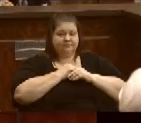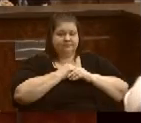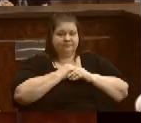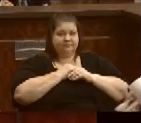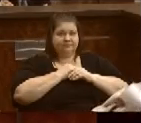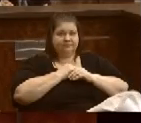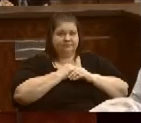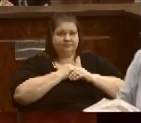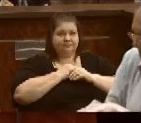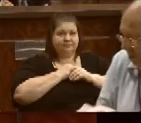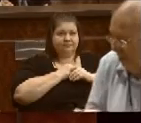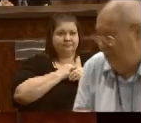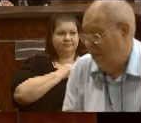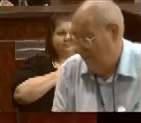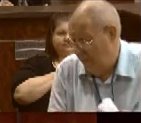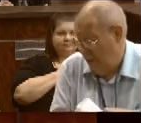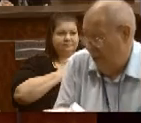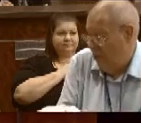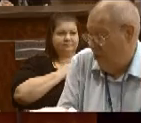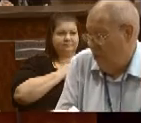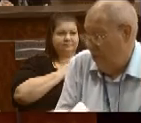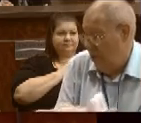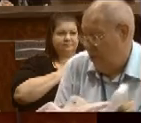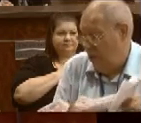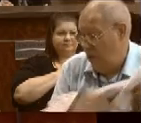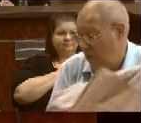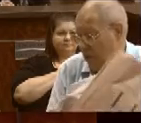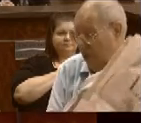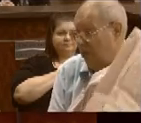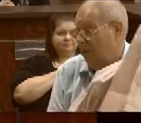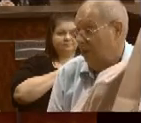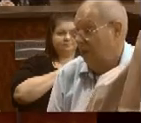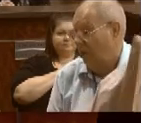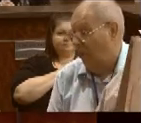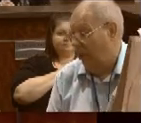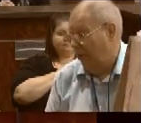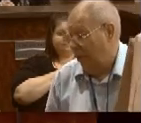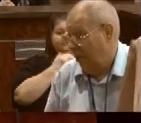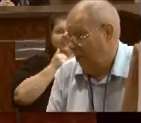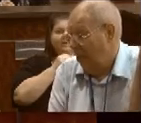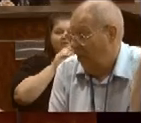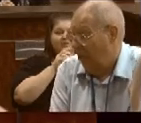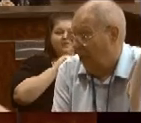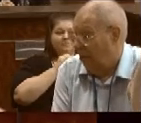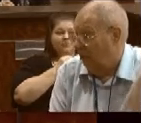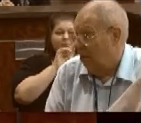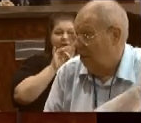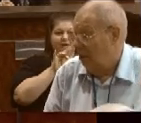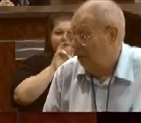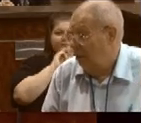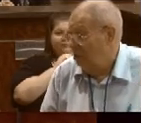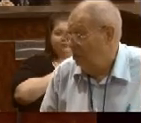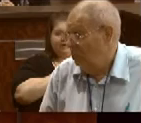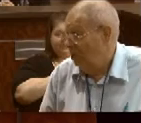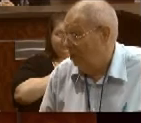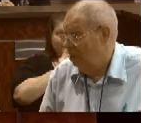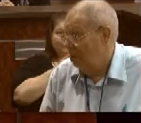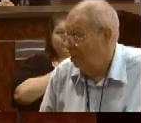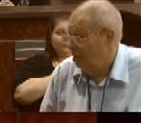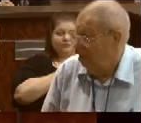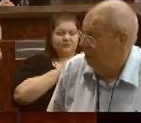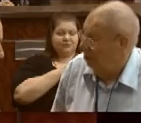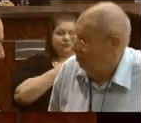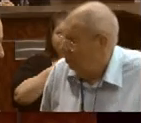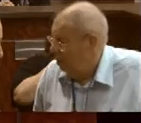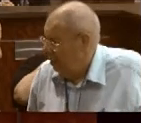We've done the Knights of Pythias, so we'll go on to item number 8, and I'll read that in for the record. I'll close the general public hearing